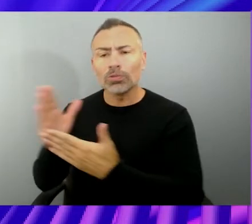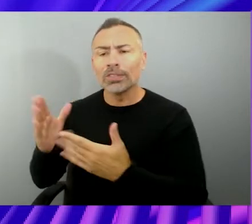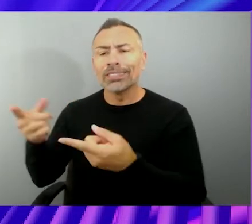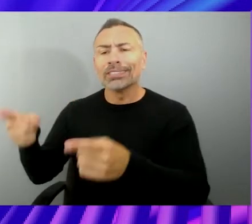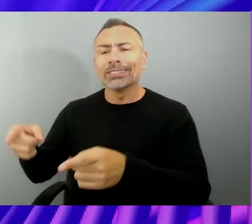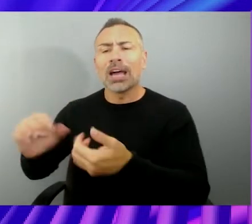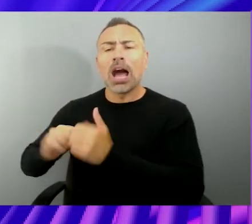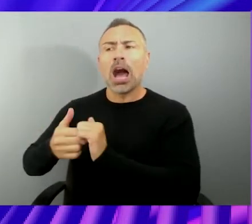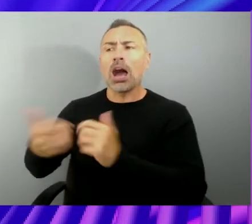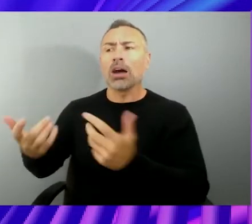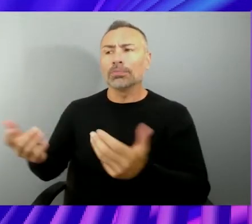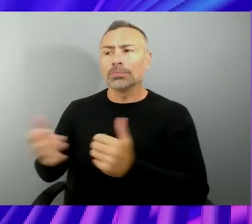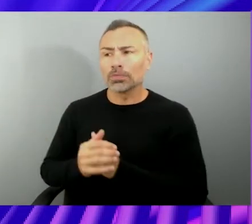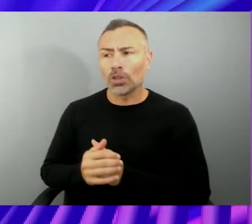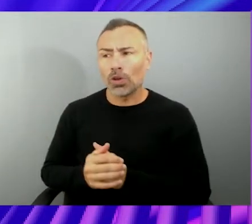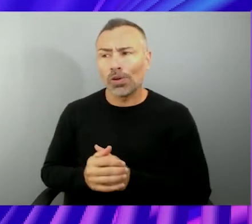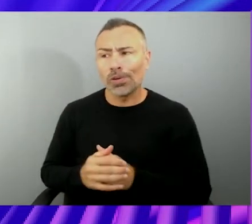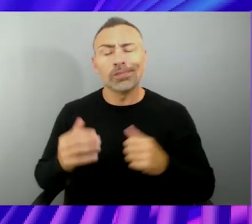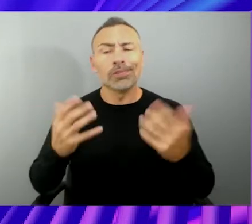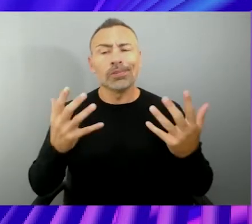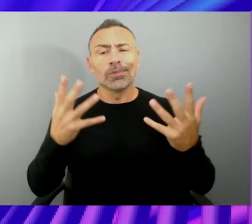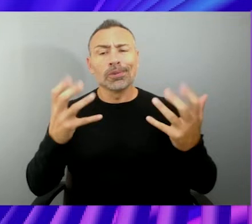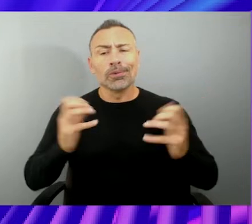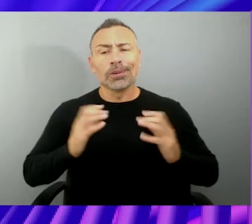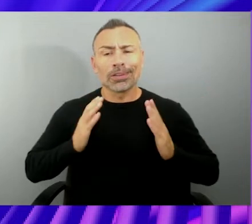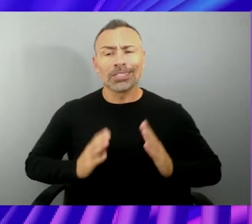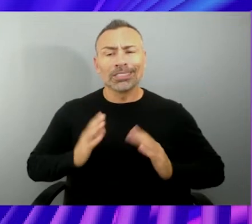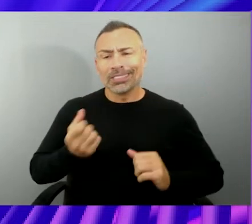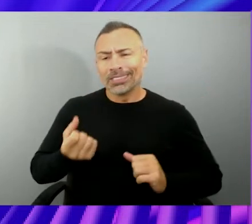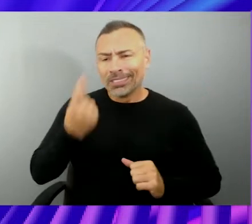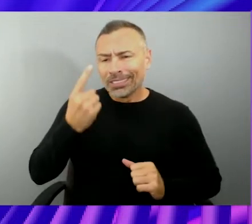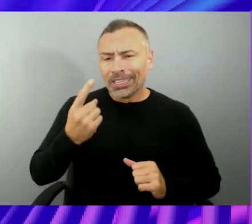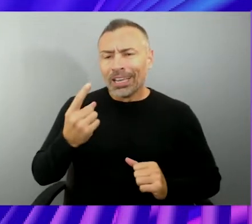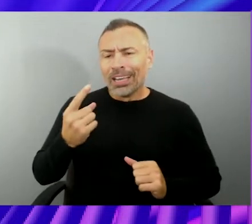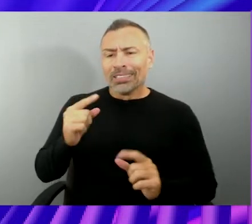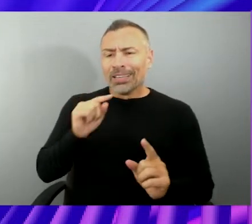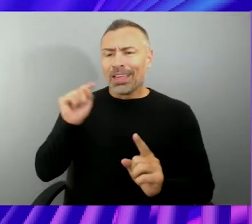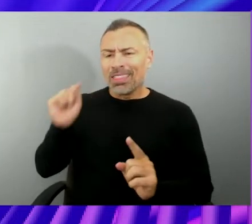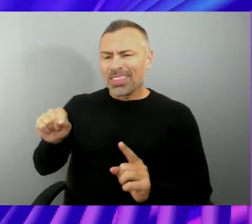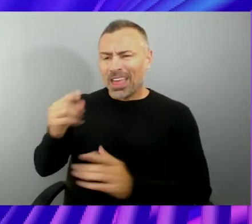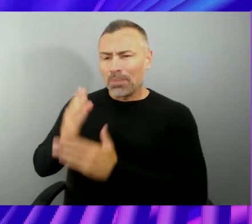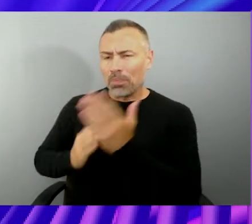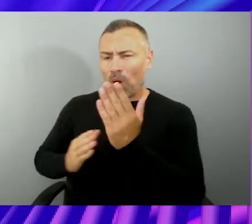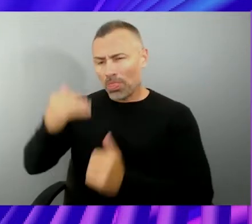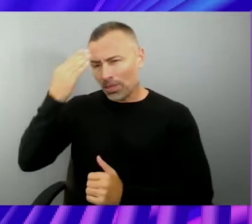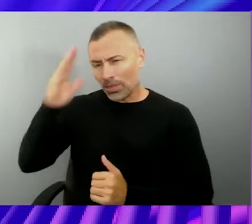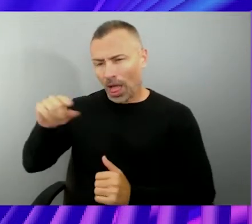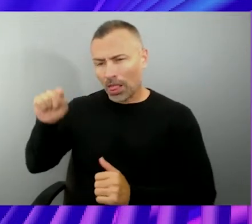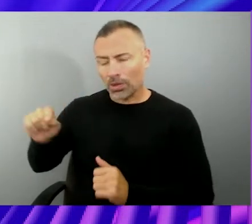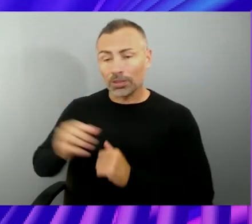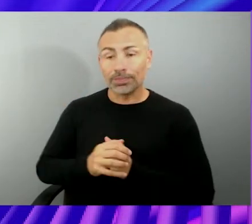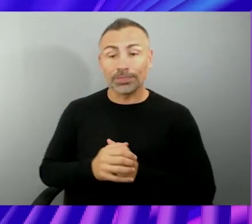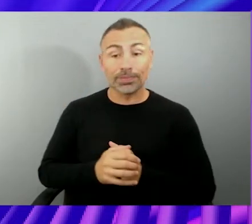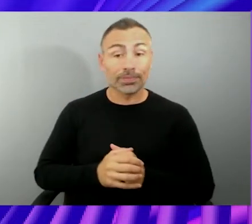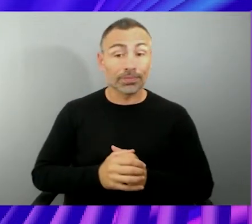What do we want customers to understand and take away about that element of it? Absolutely, and thanks for that question. So as you can see